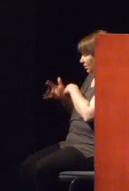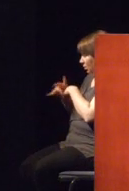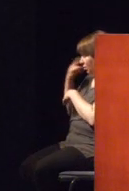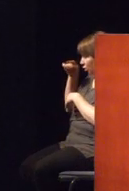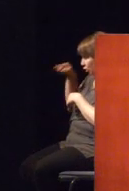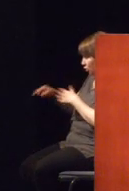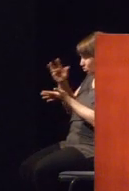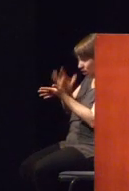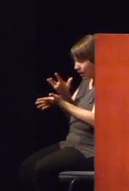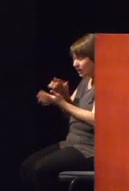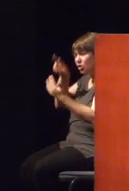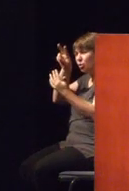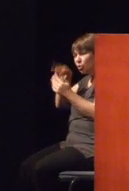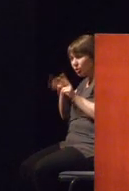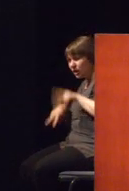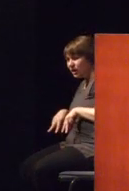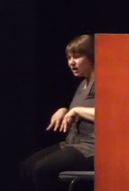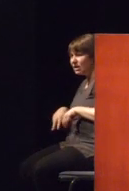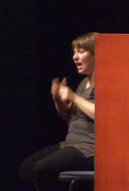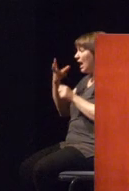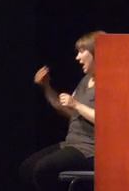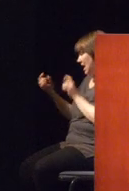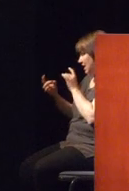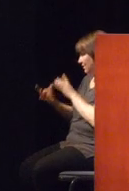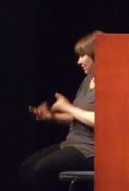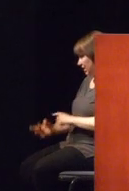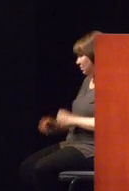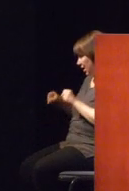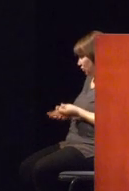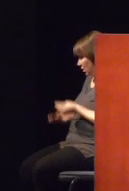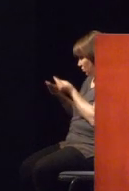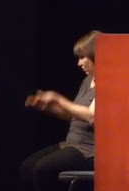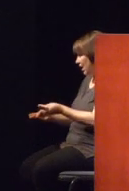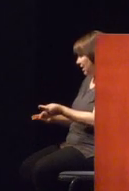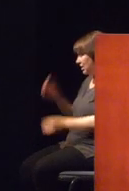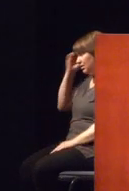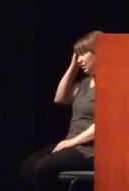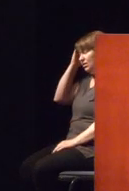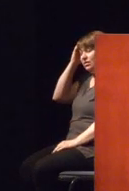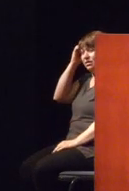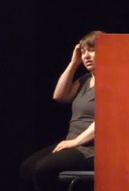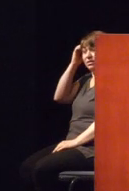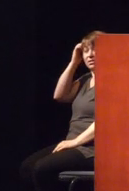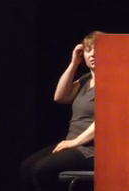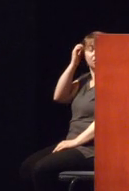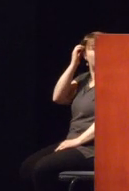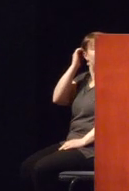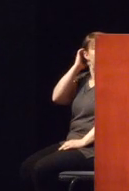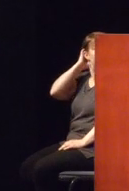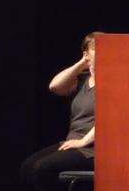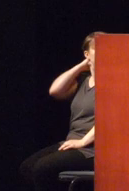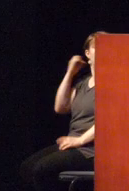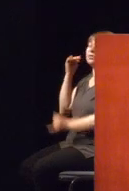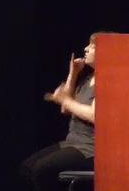to click, read the current draft, and provide feedback according to the timeline. Finally, I'll point out with